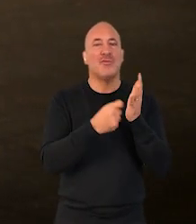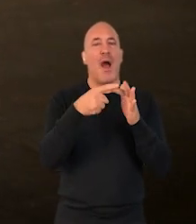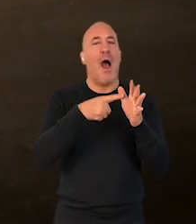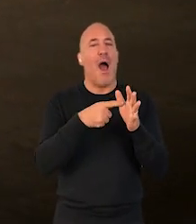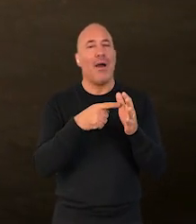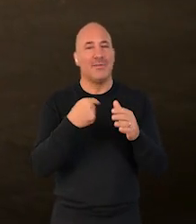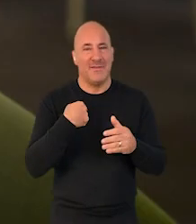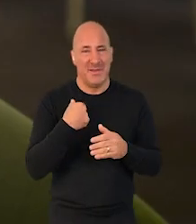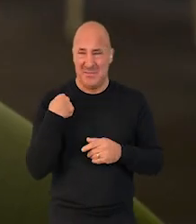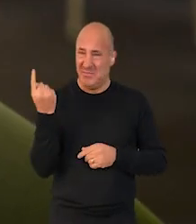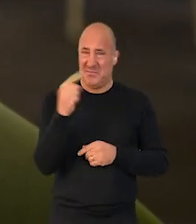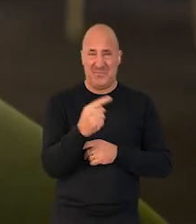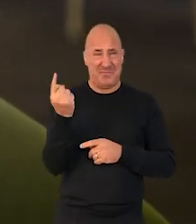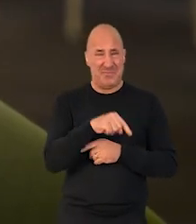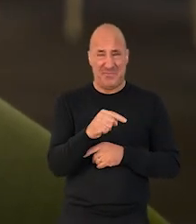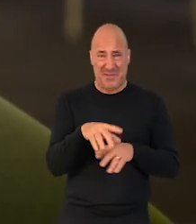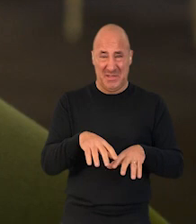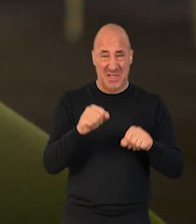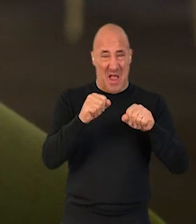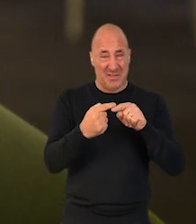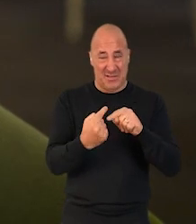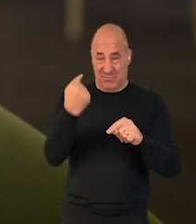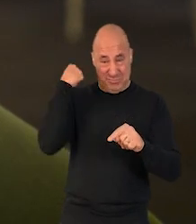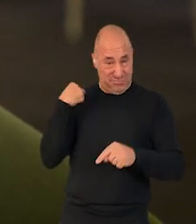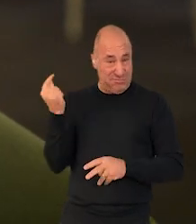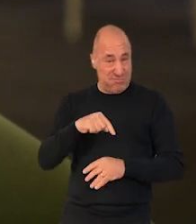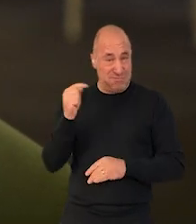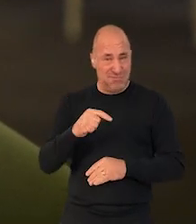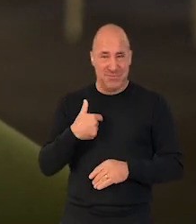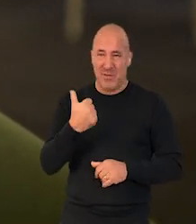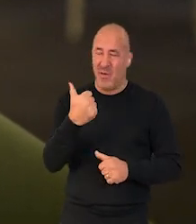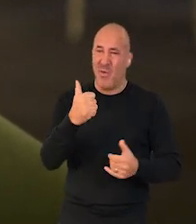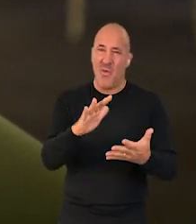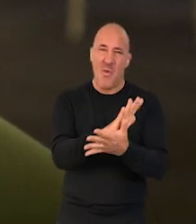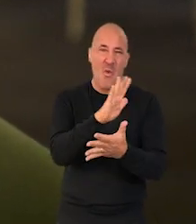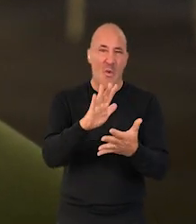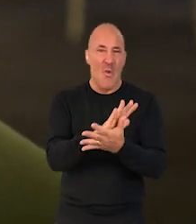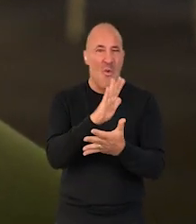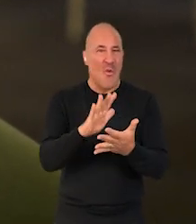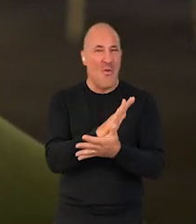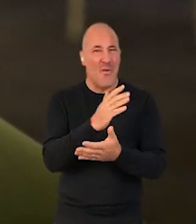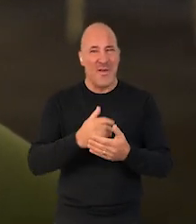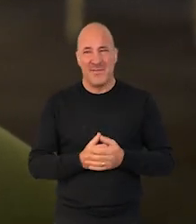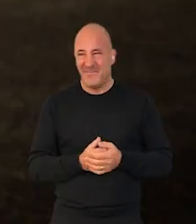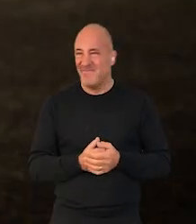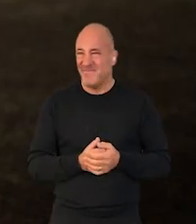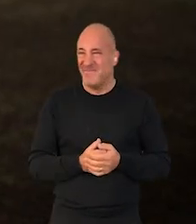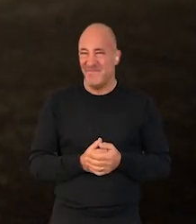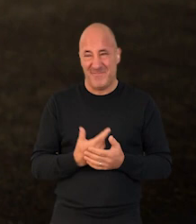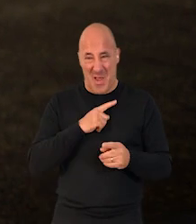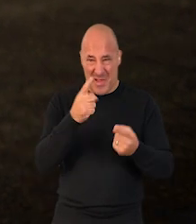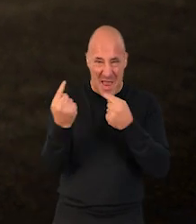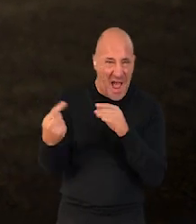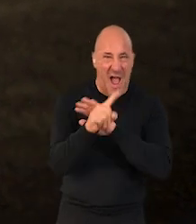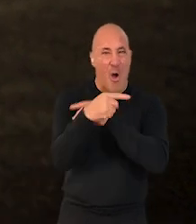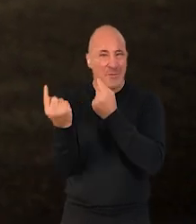Savage. I've been coming to this place since it started. I thoroughly enjoy it.